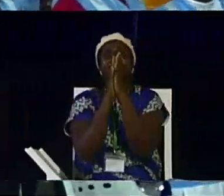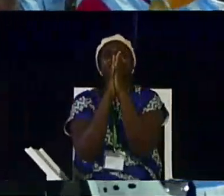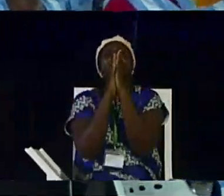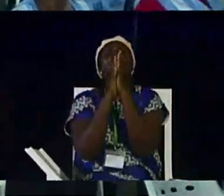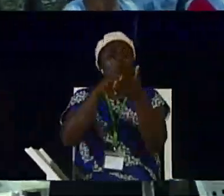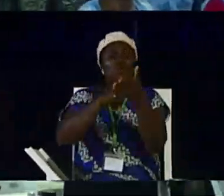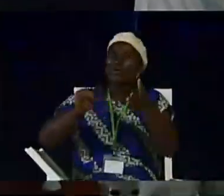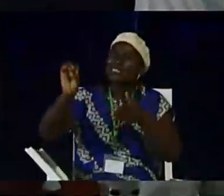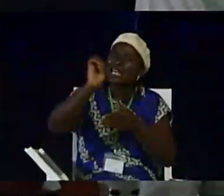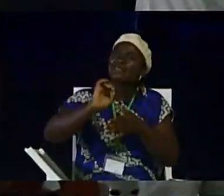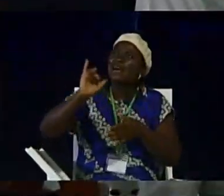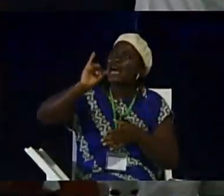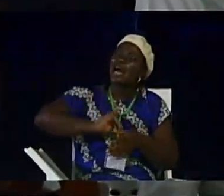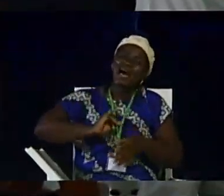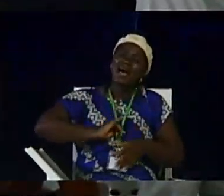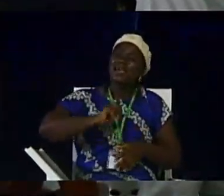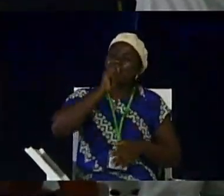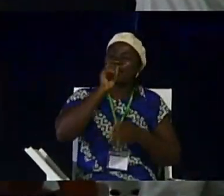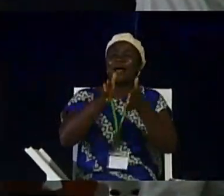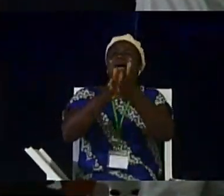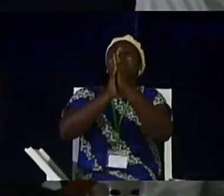Whatever I'm asking you for,